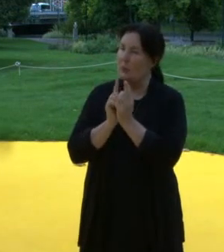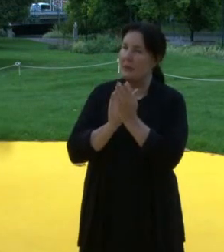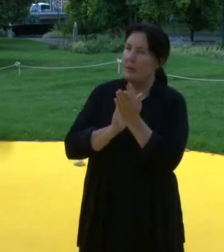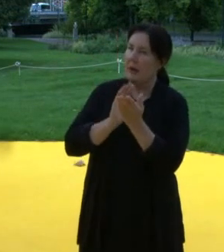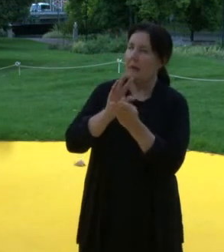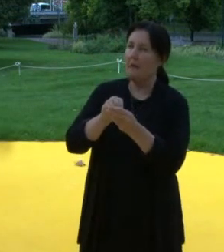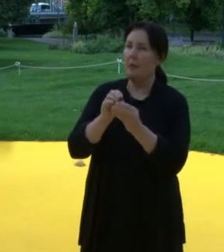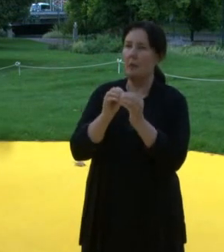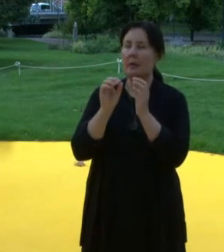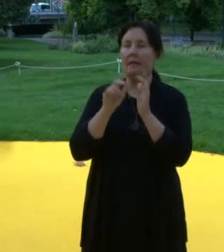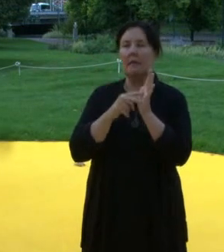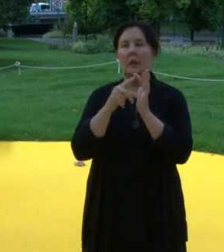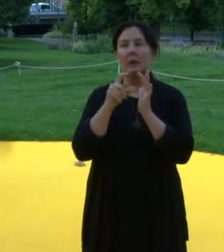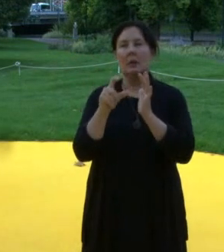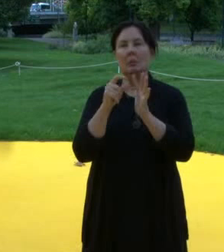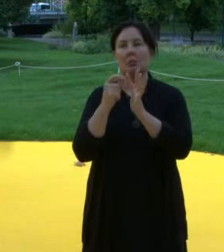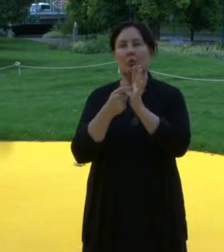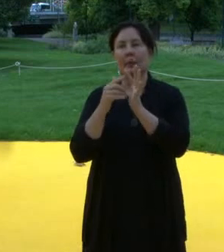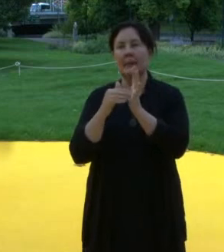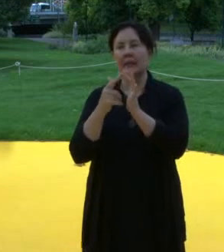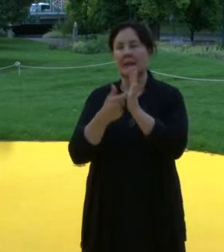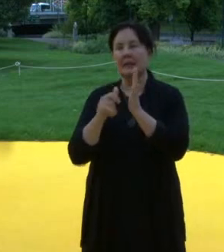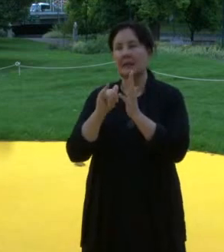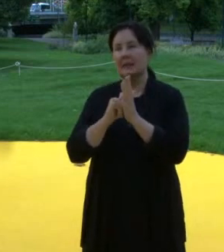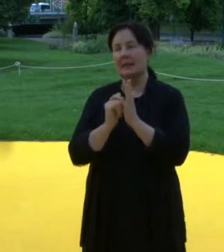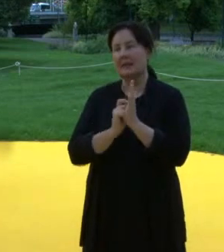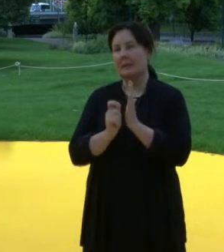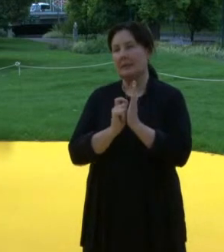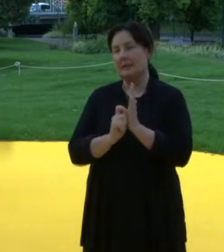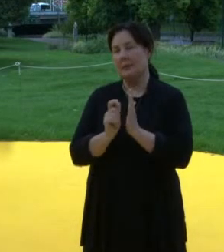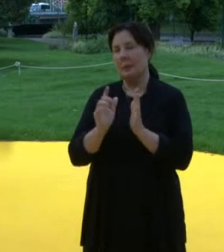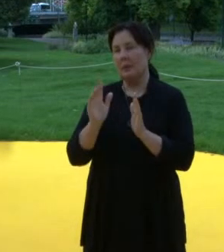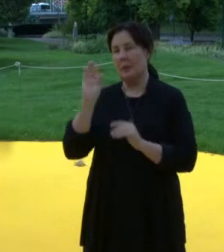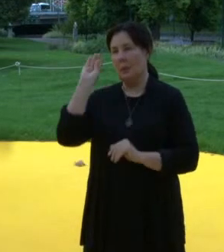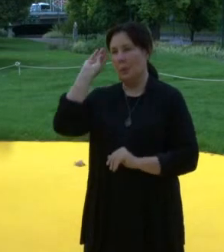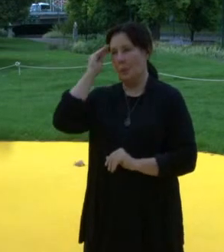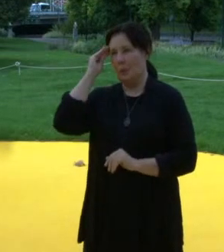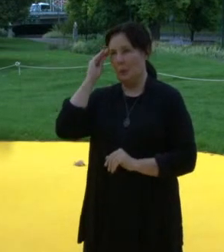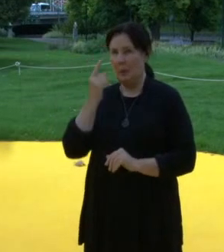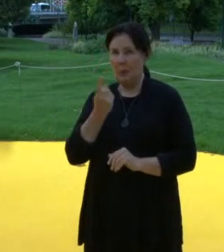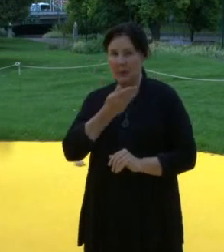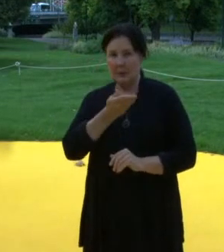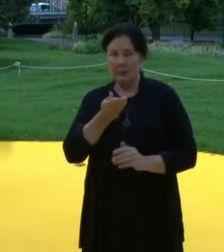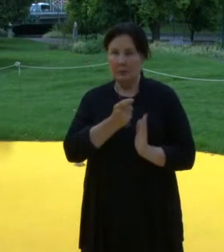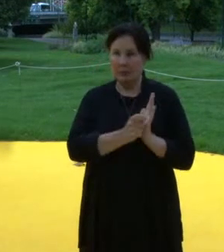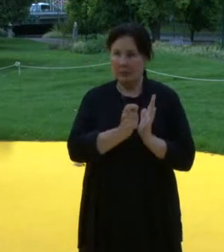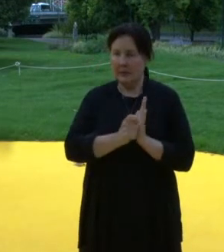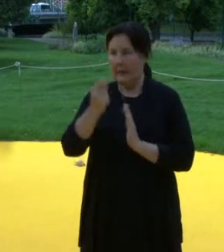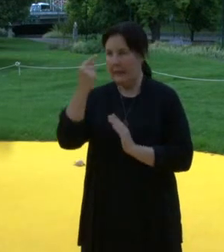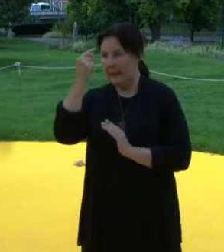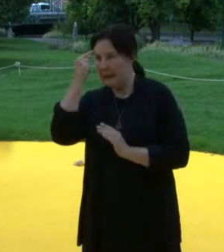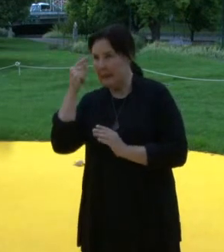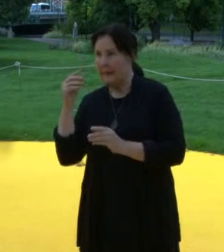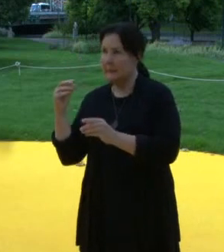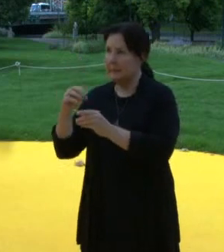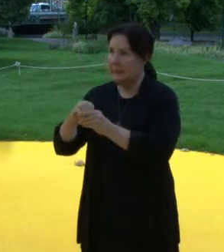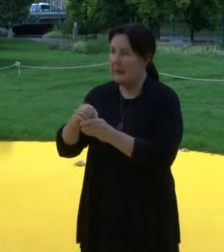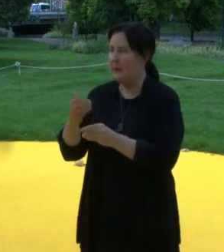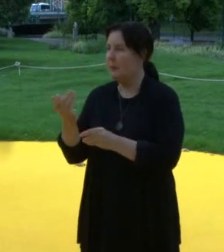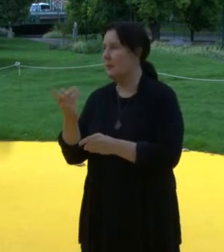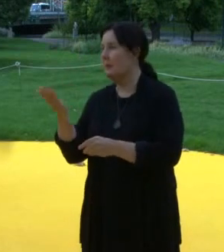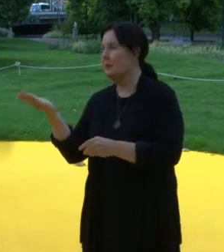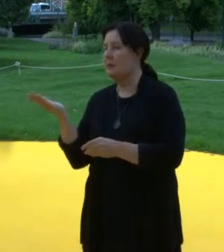to read and as an admirer of the writers and thinkers who are part of these awards, this ceremony is one of my favourite